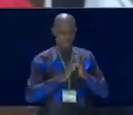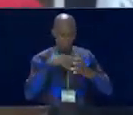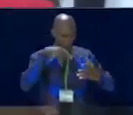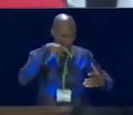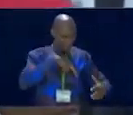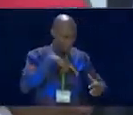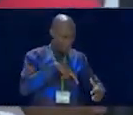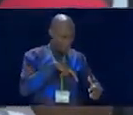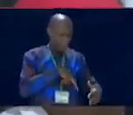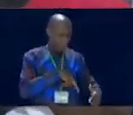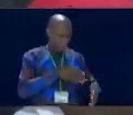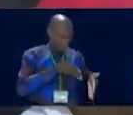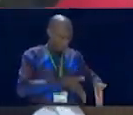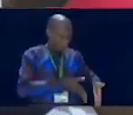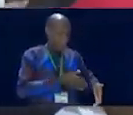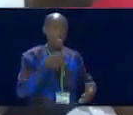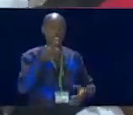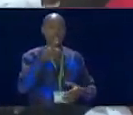your touch.